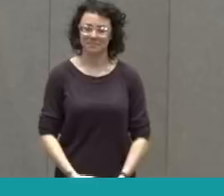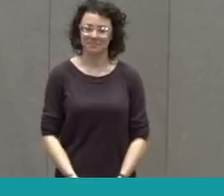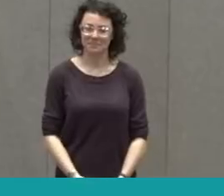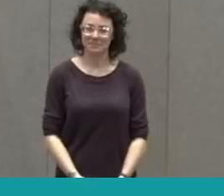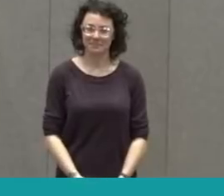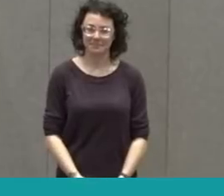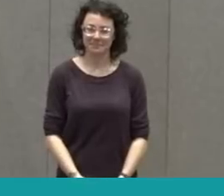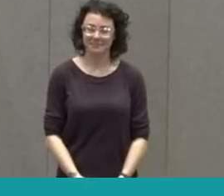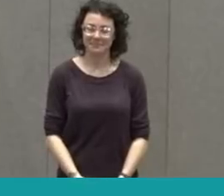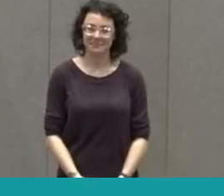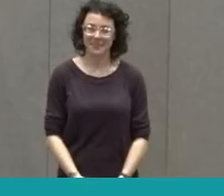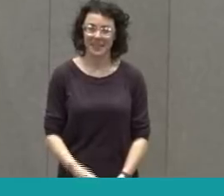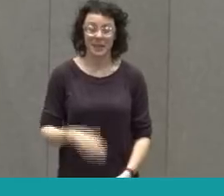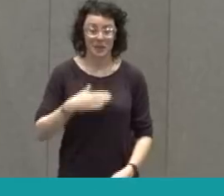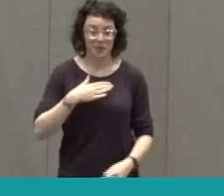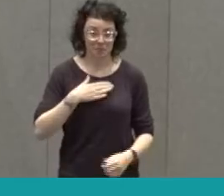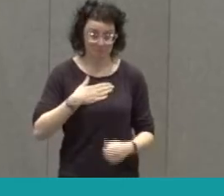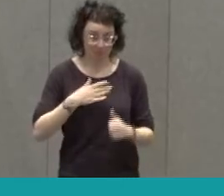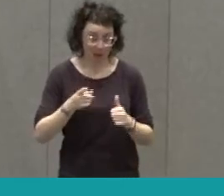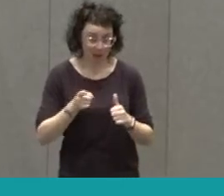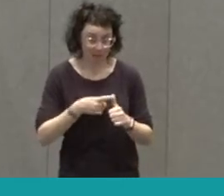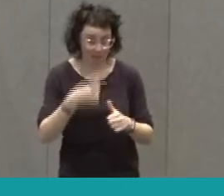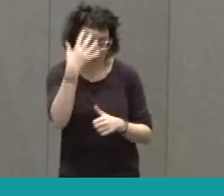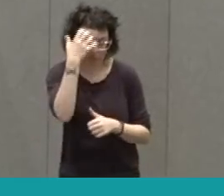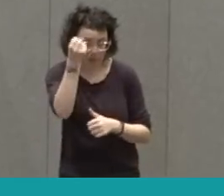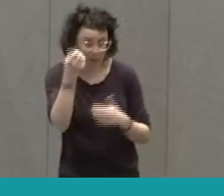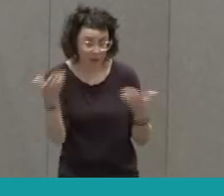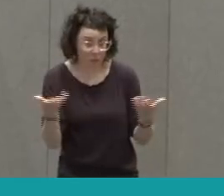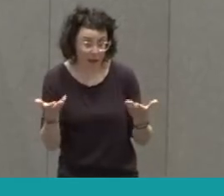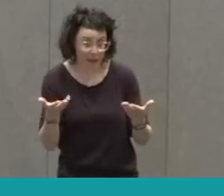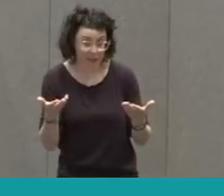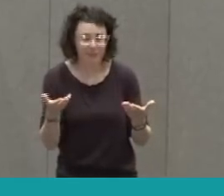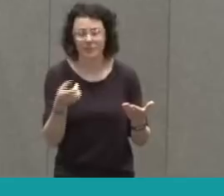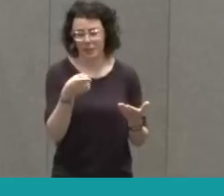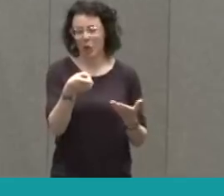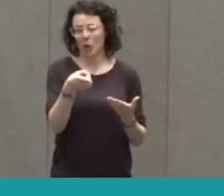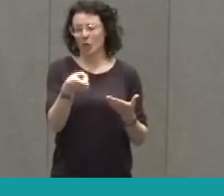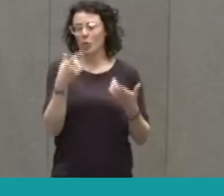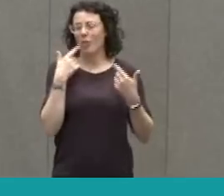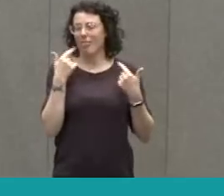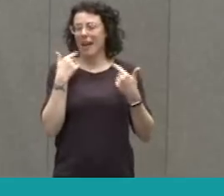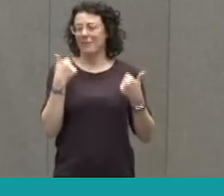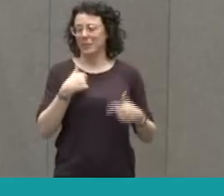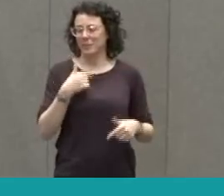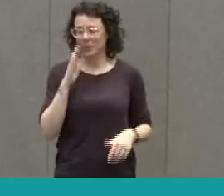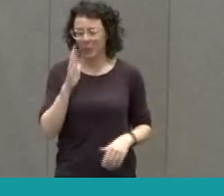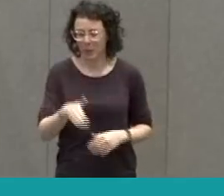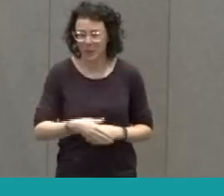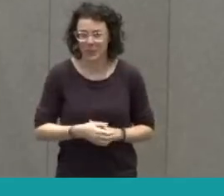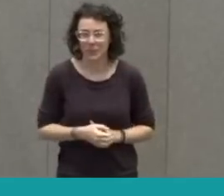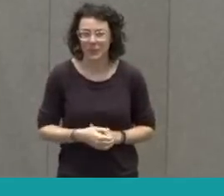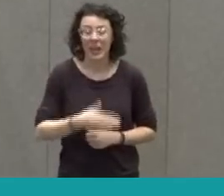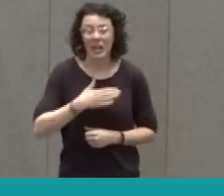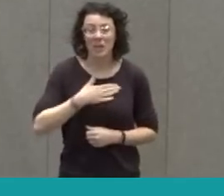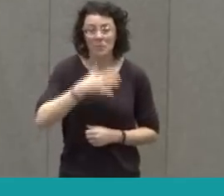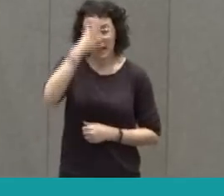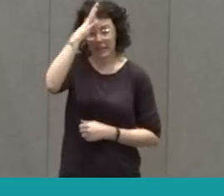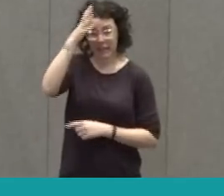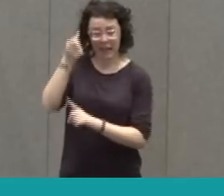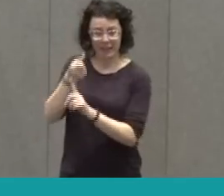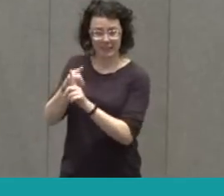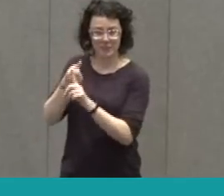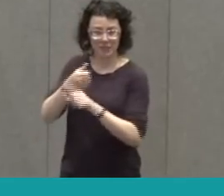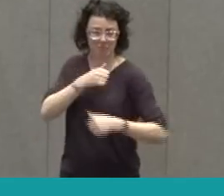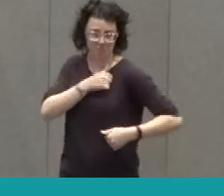My earliest memory, you're going to laugh, is I remember that my dad was in the military, so we